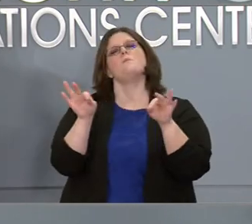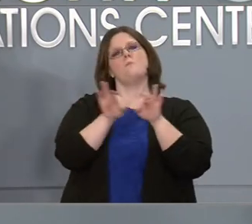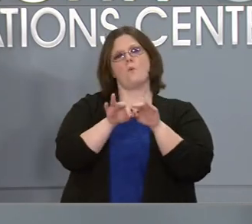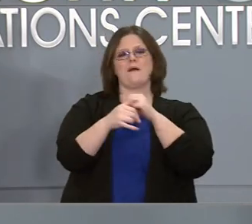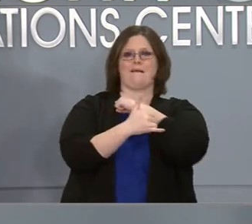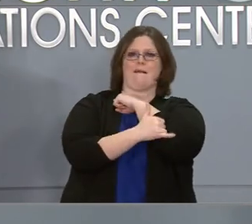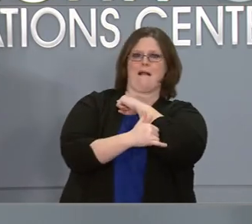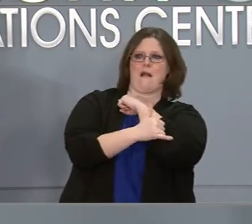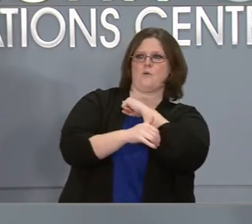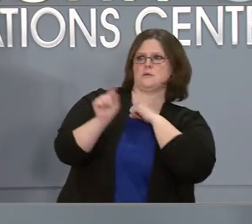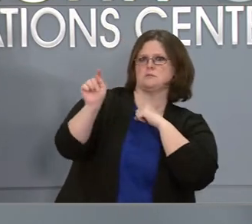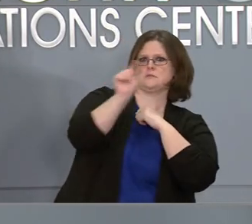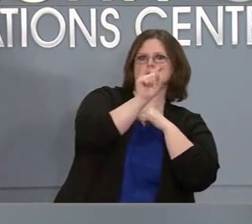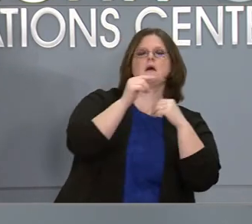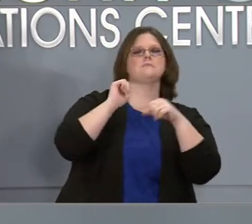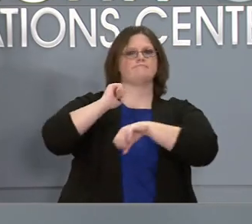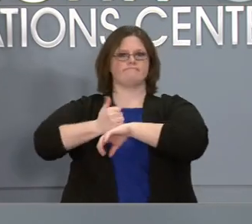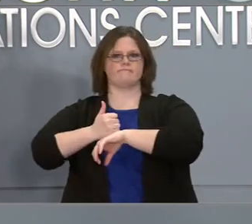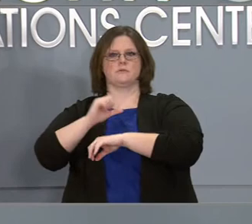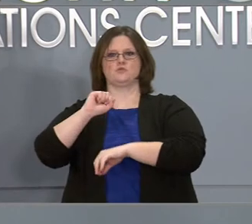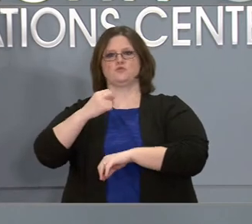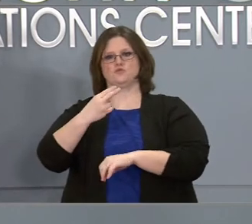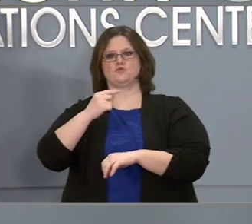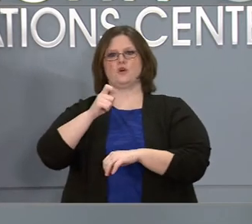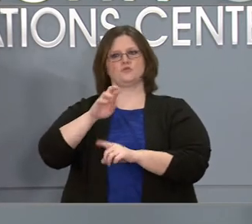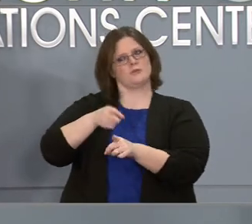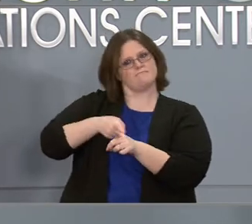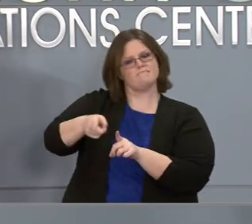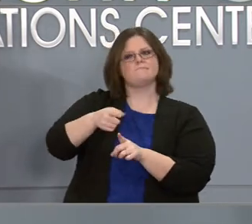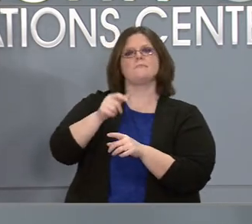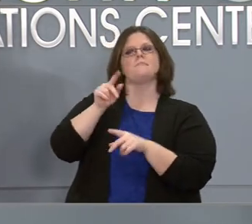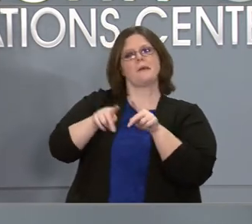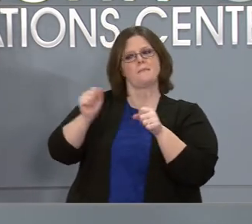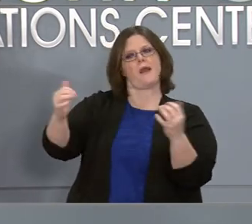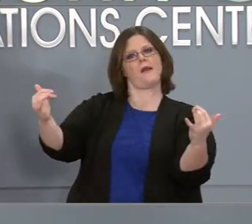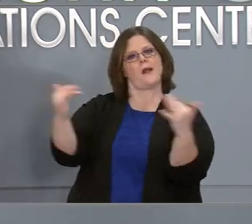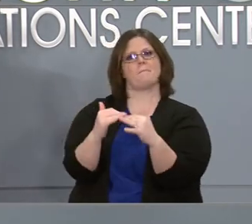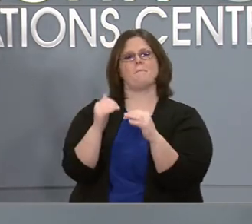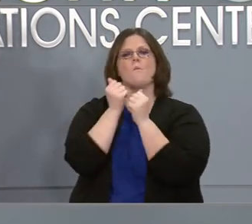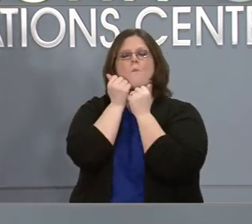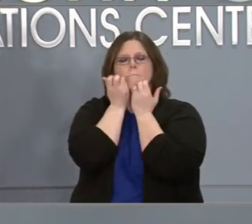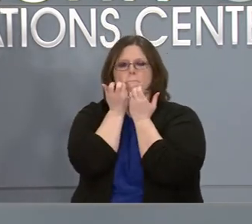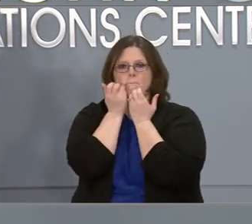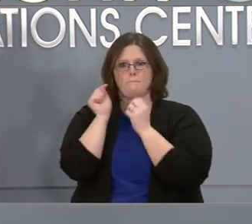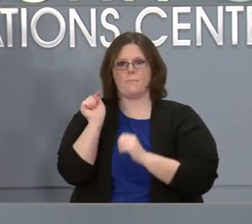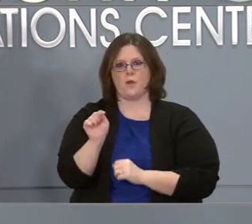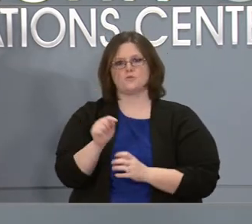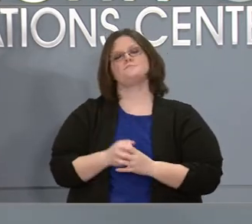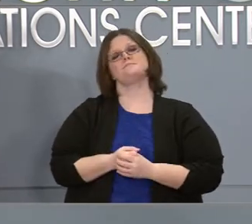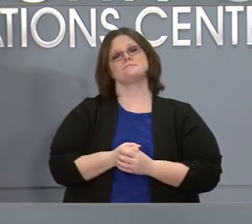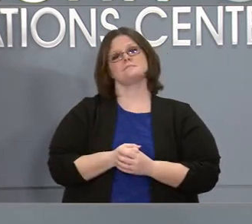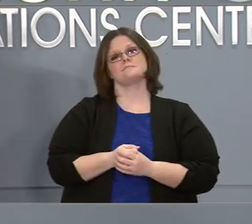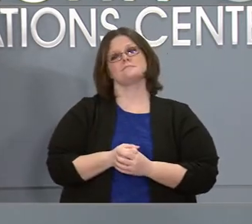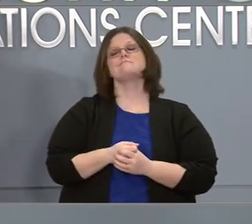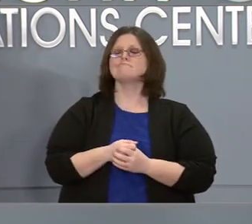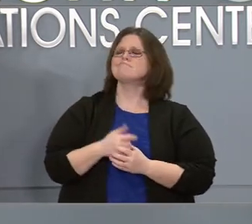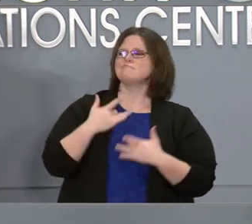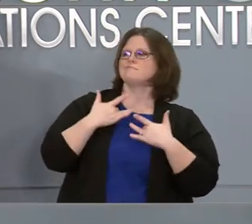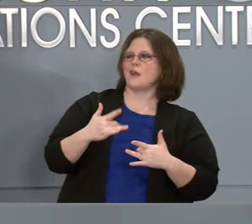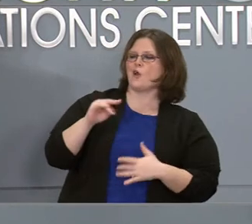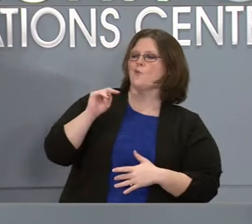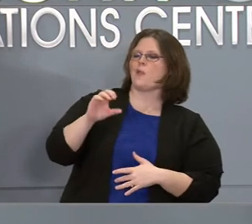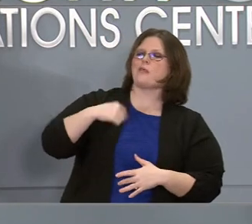with some potential warming shelters if needed. And as North Carolinians do, as they always do, let's look out for each